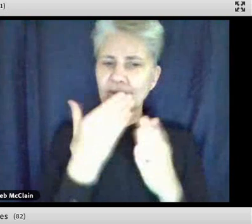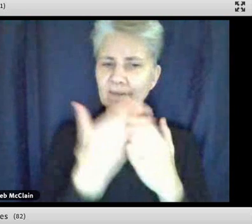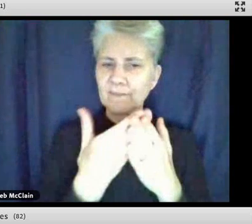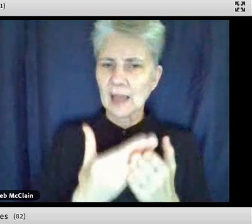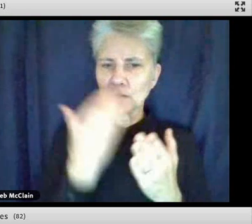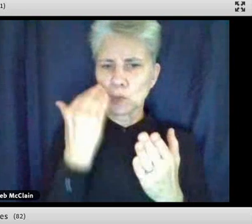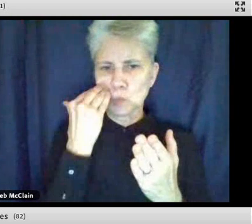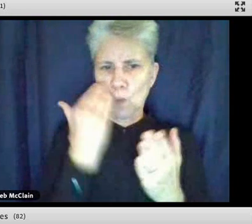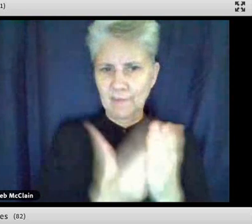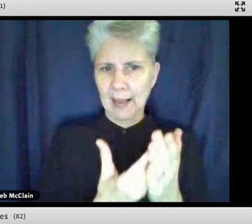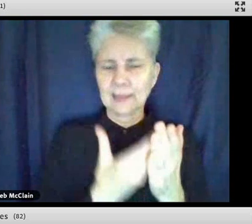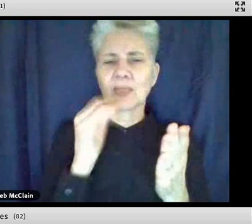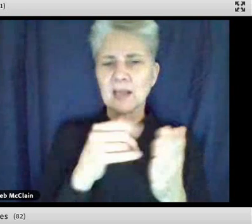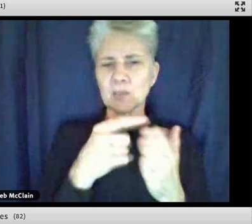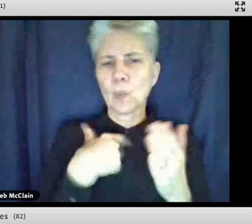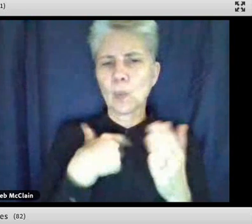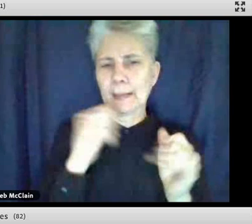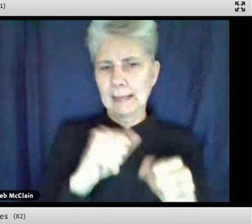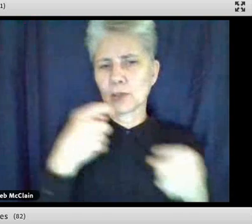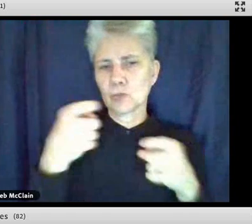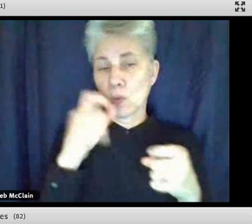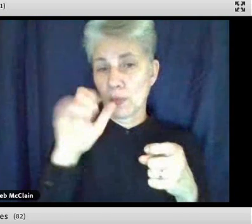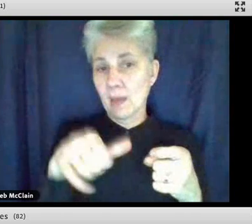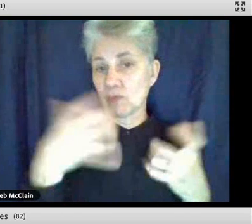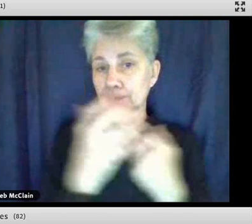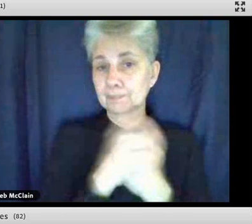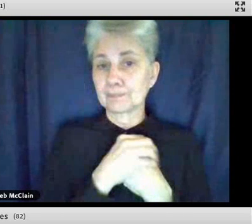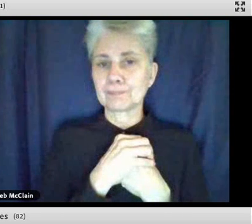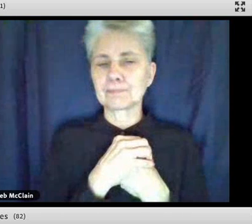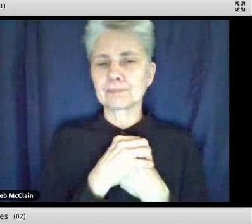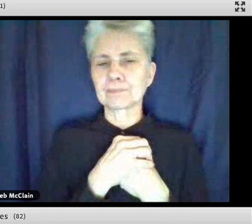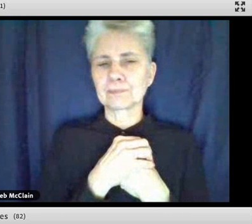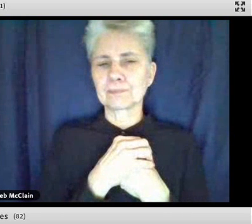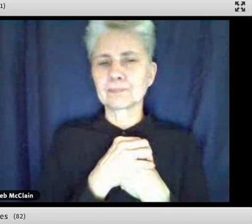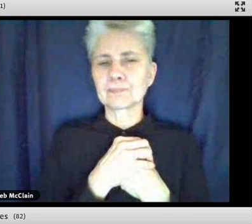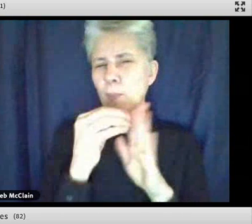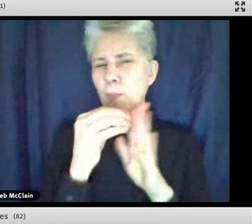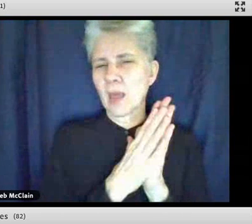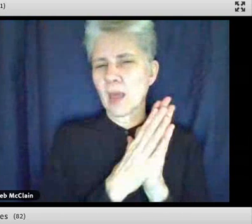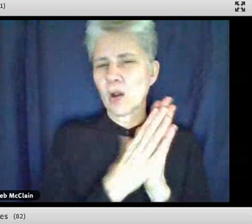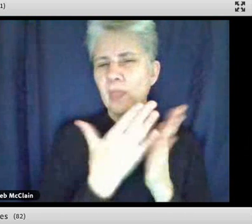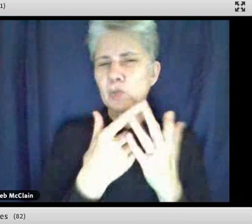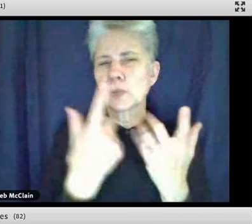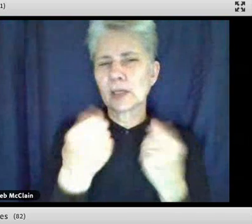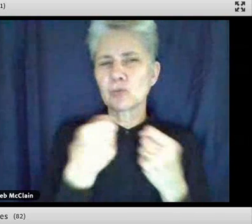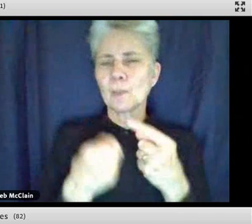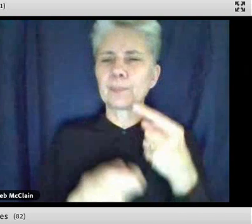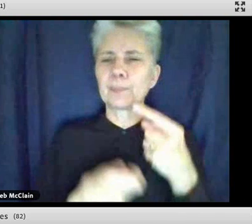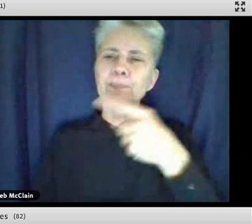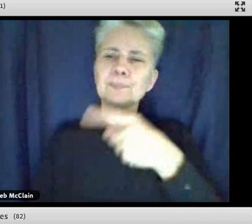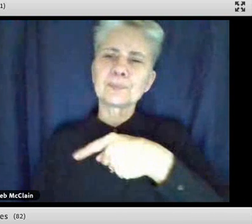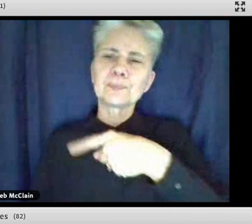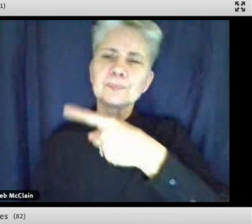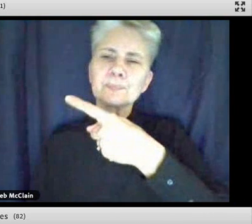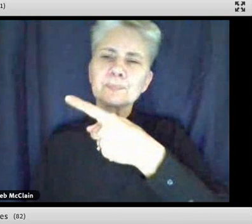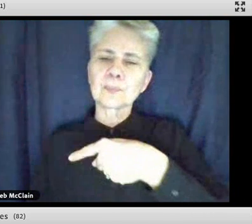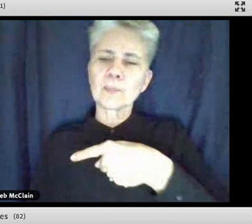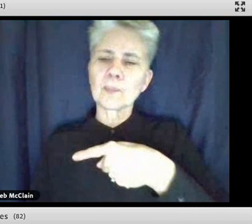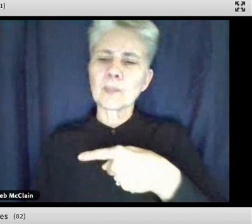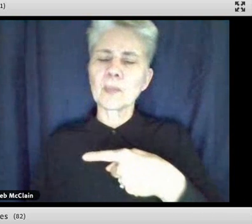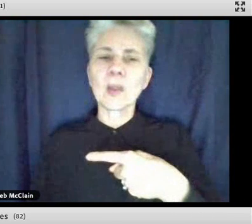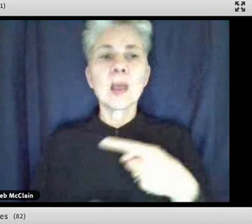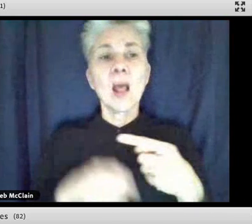the facts, and that's what we can control, right? So I want to put that on your column of things you can control. So these are